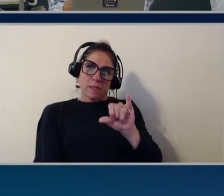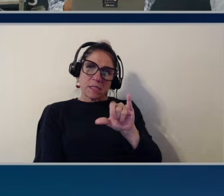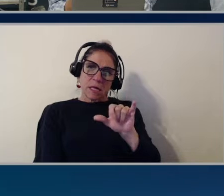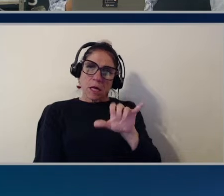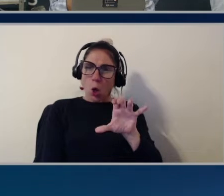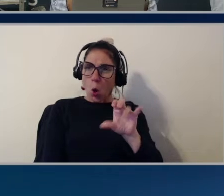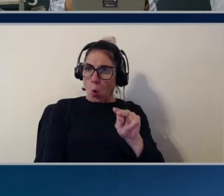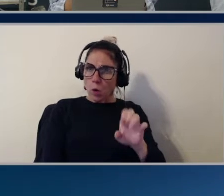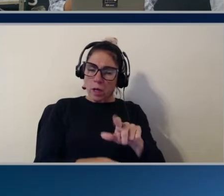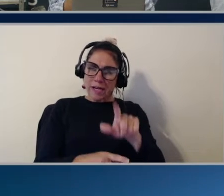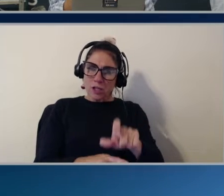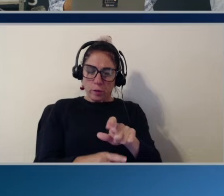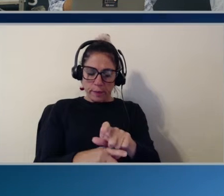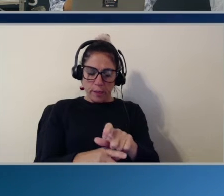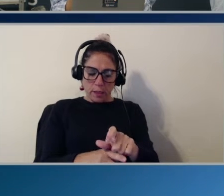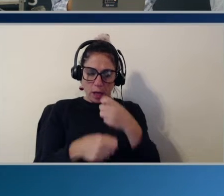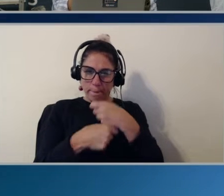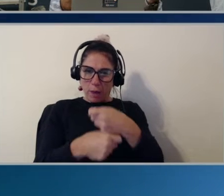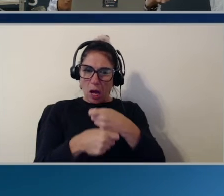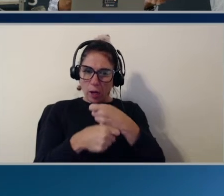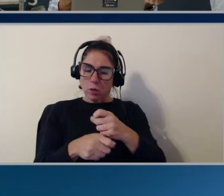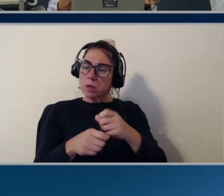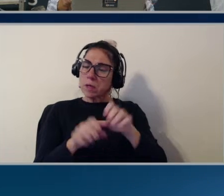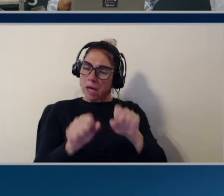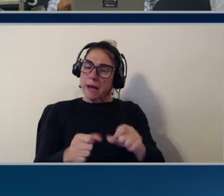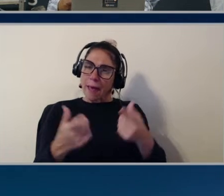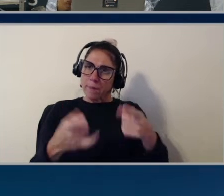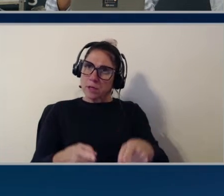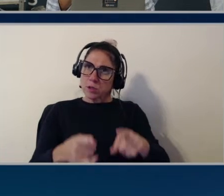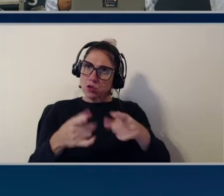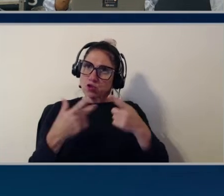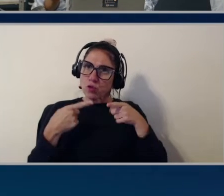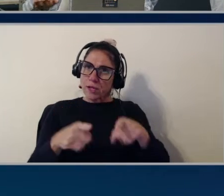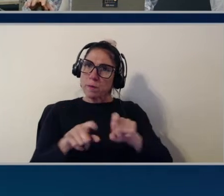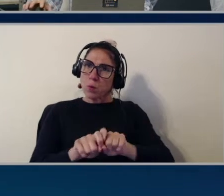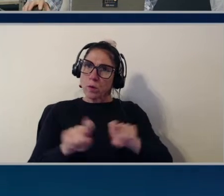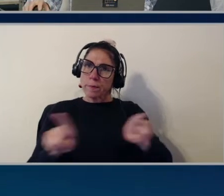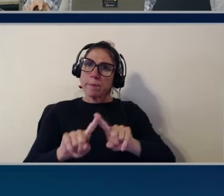It can be done at the time of the deployment, but it takes time. So we